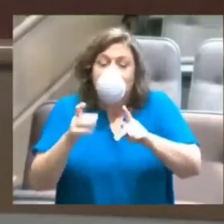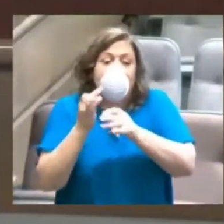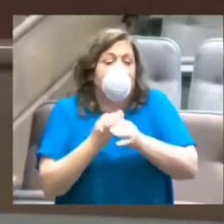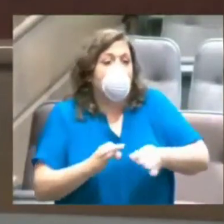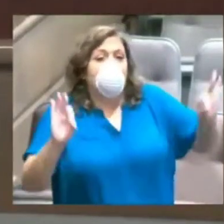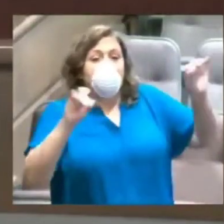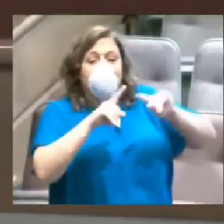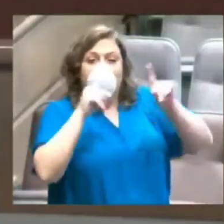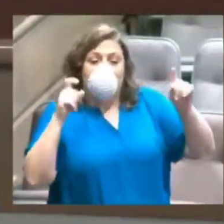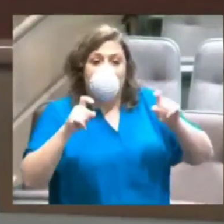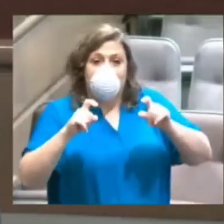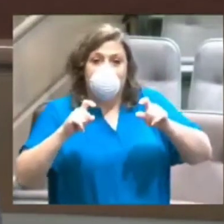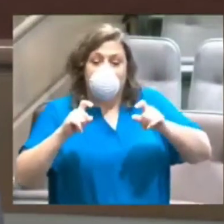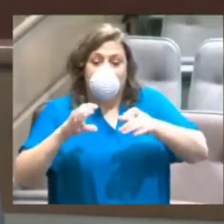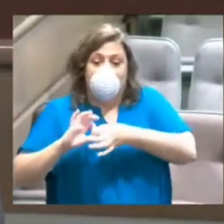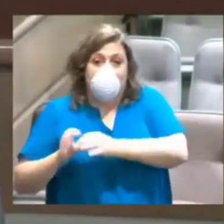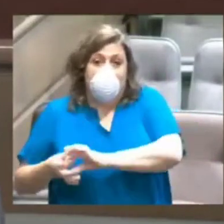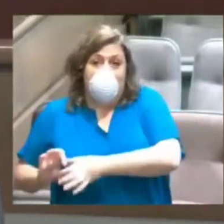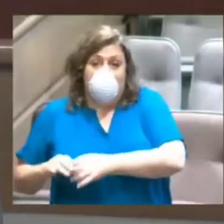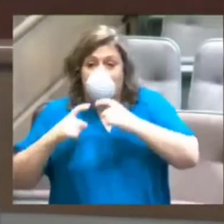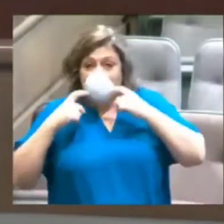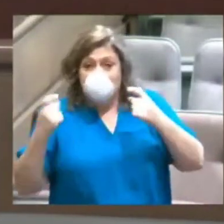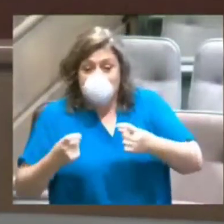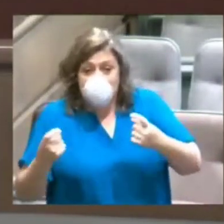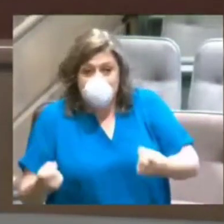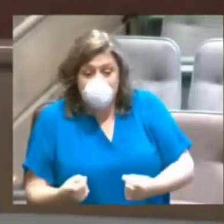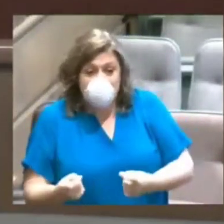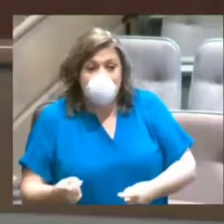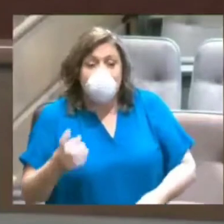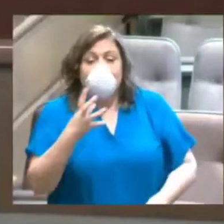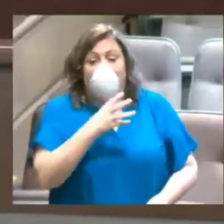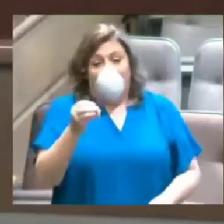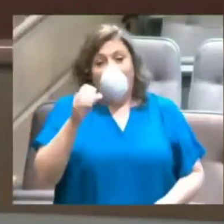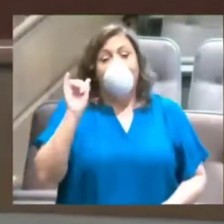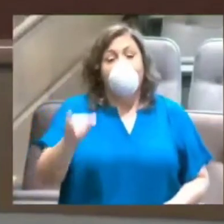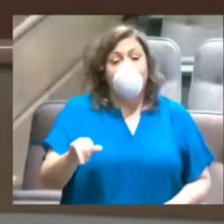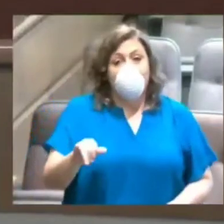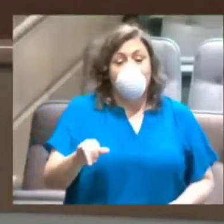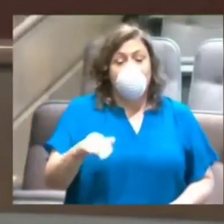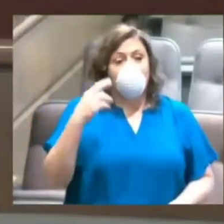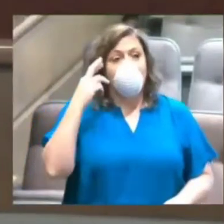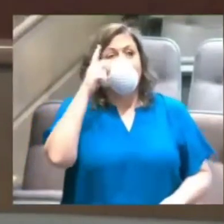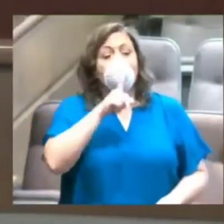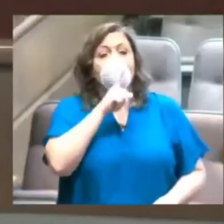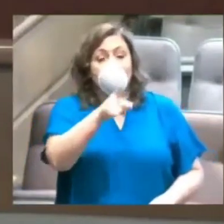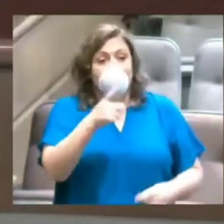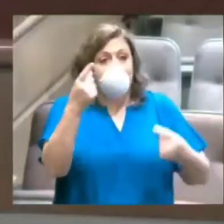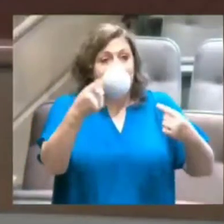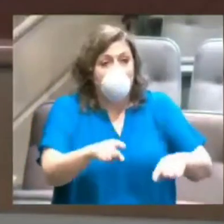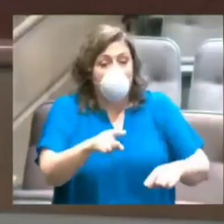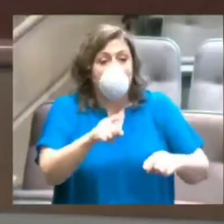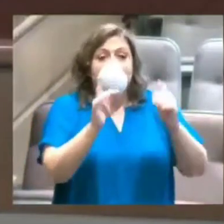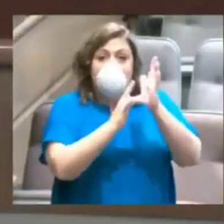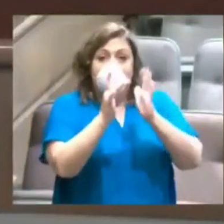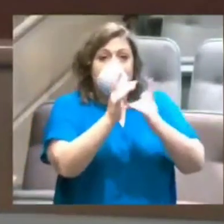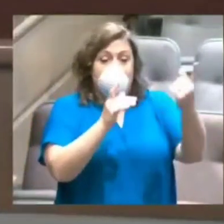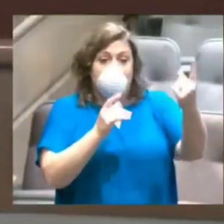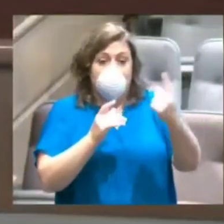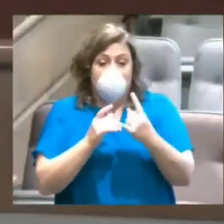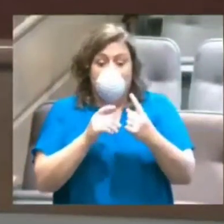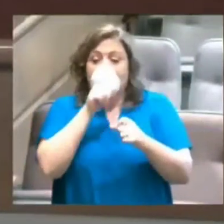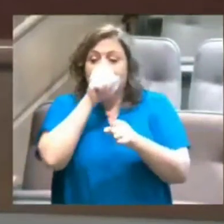bondage and the realization of Yahweh's covenant with Abraham that his descendants would make